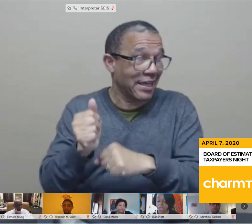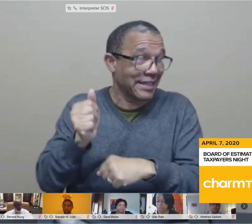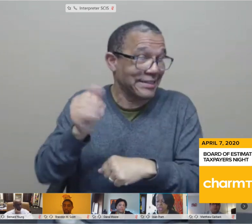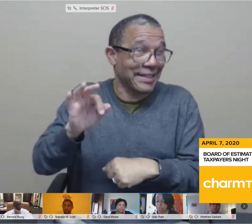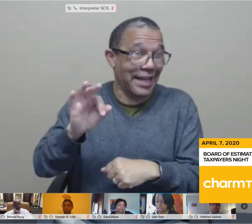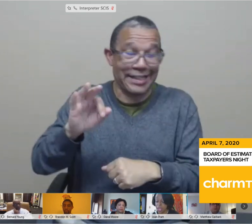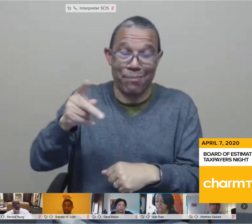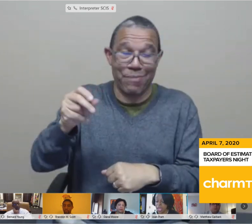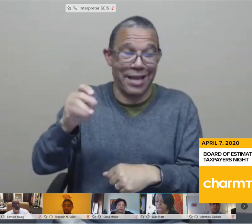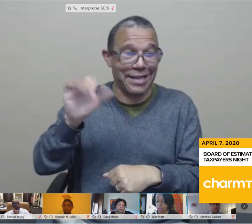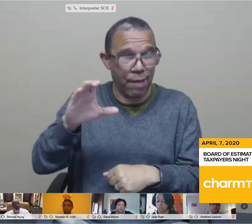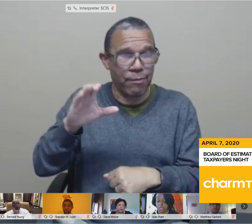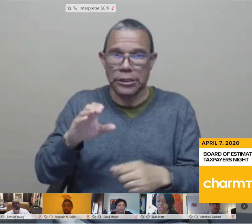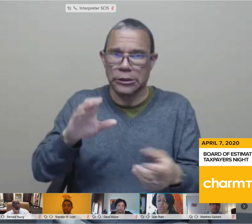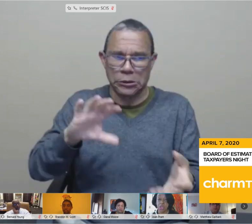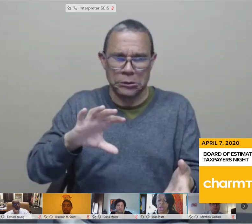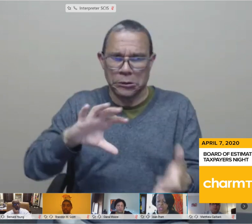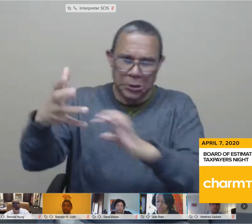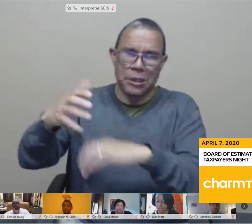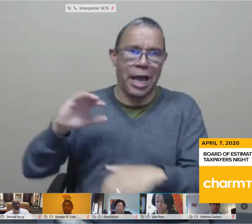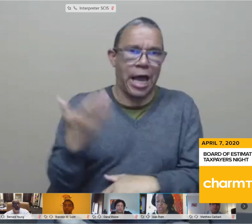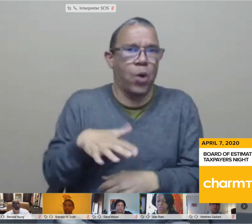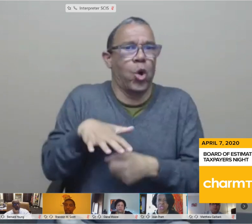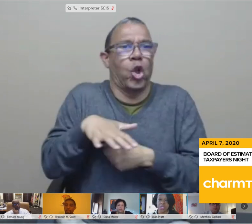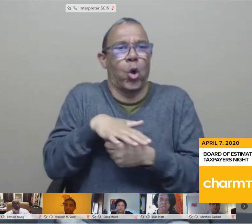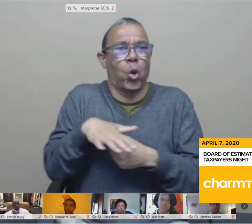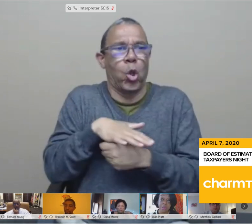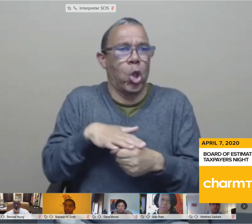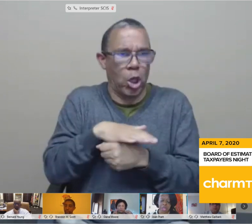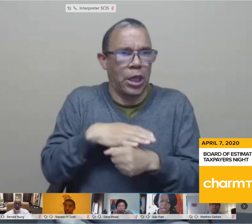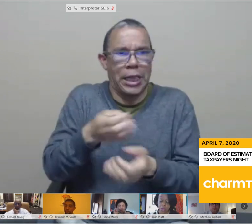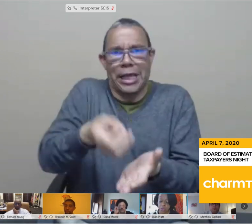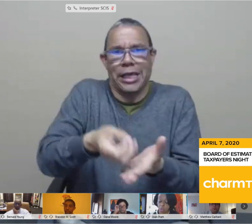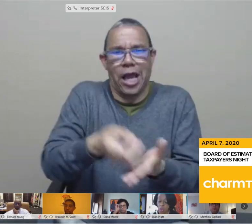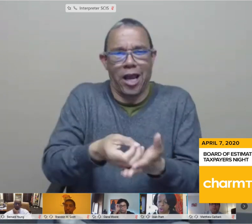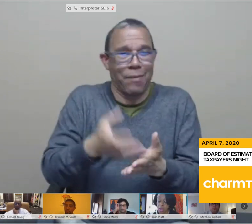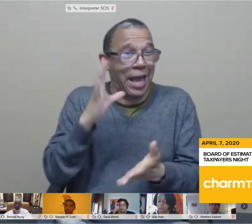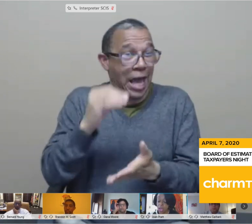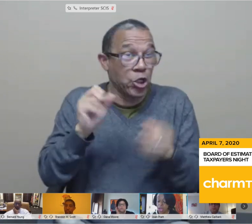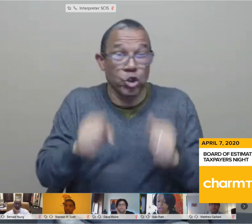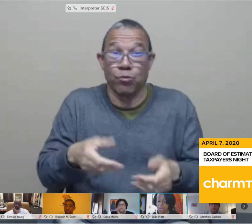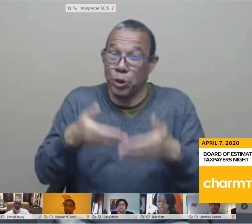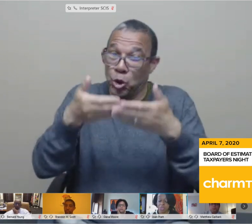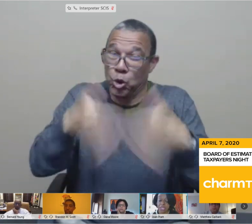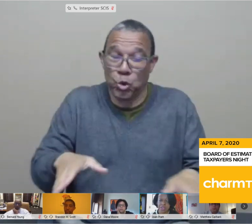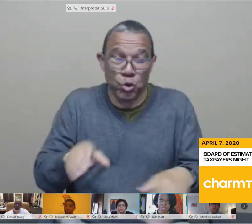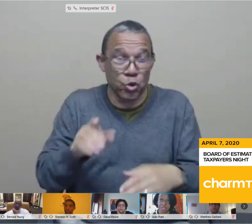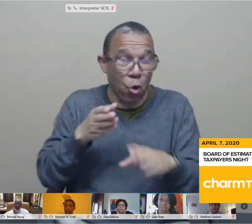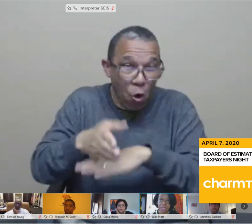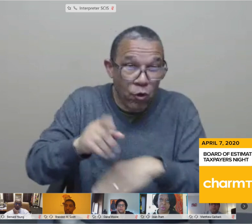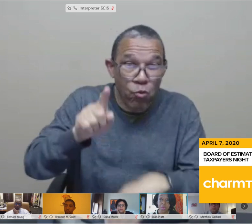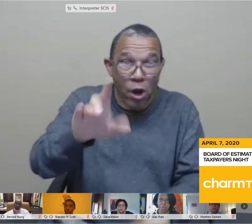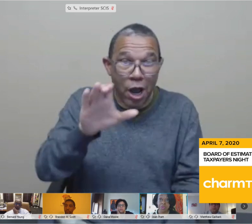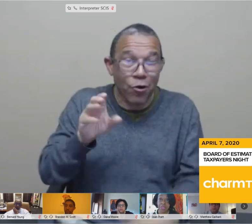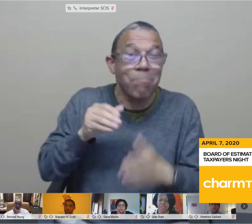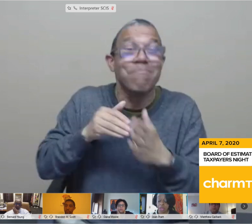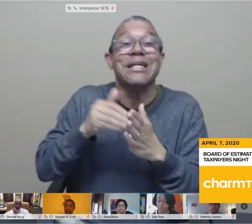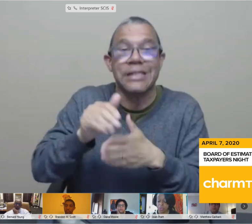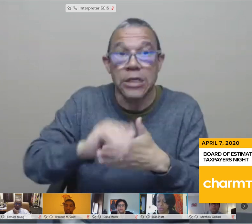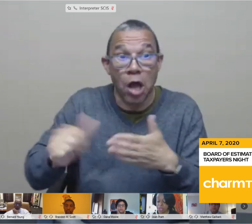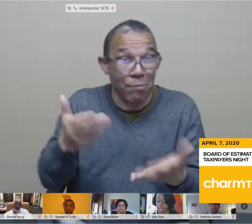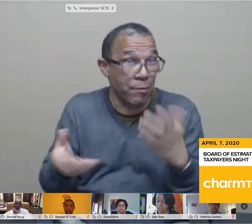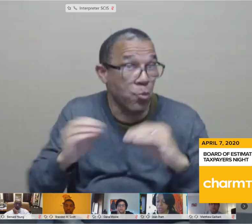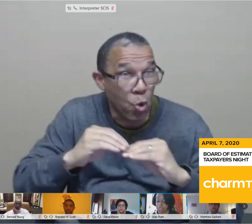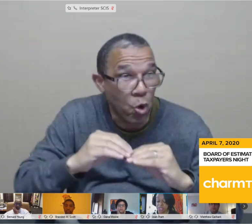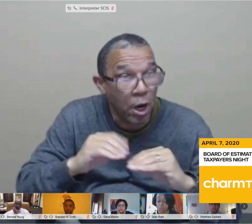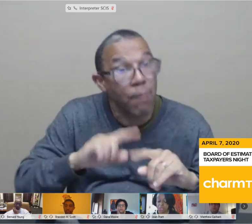local economy and will lead to a loss in revenue as much as $100 million or more. But I am pleased to hear that we may receive